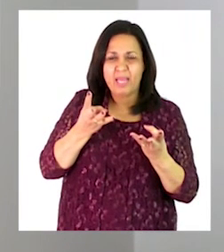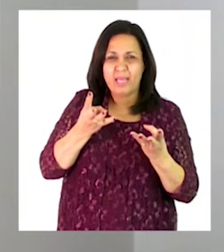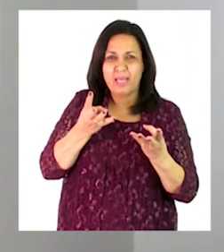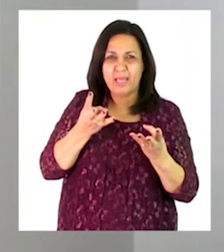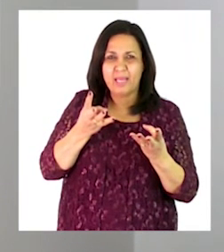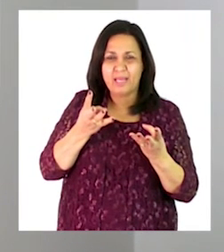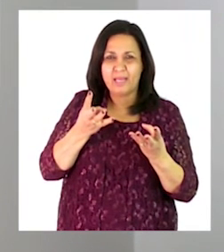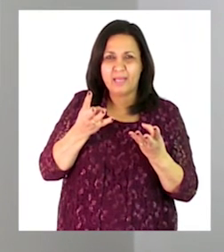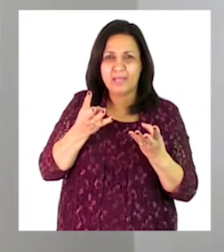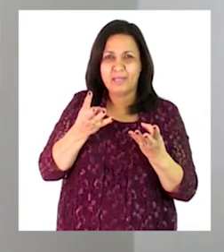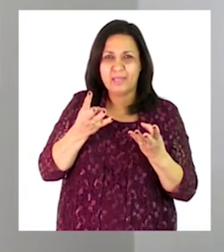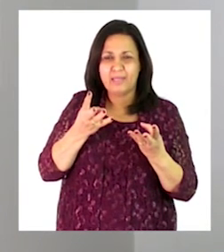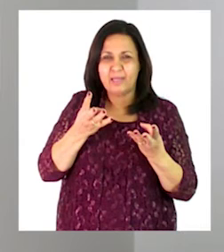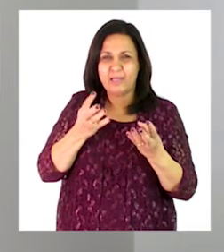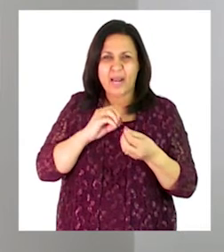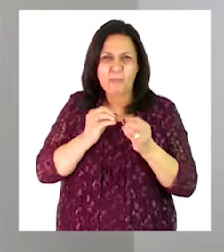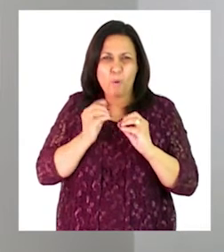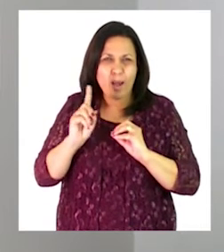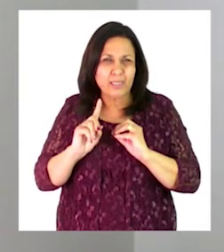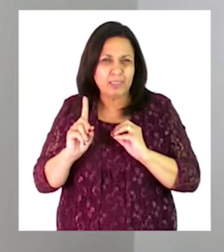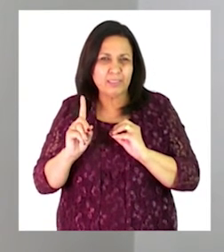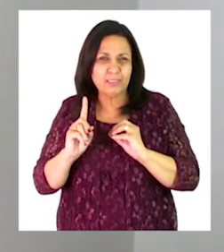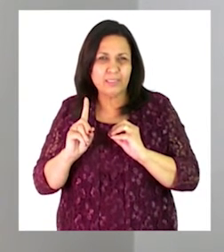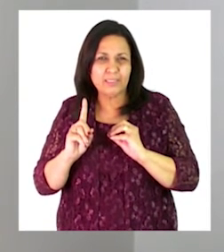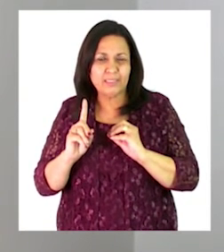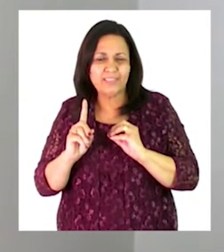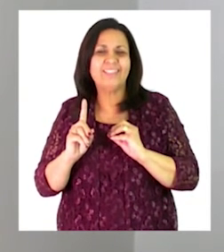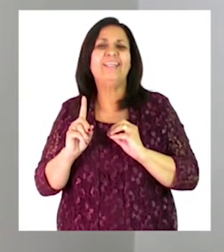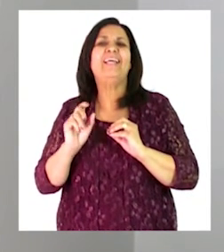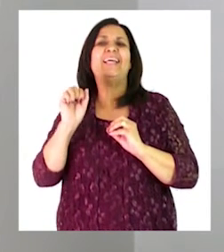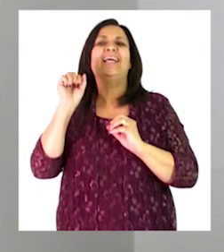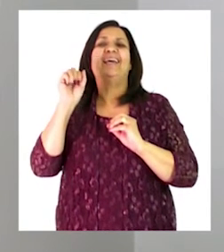And what number did we get to?